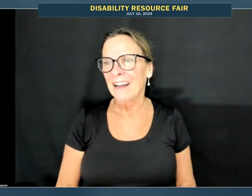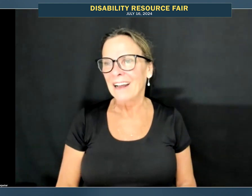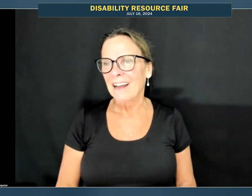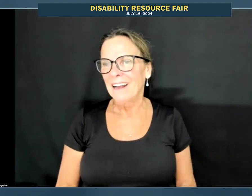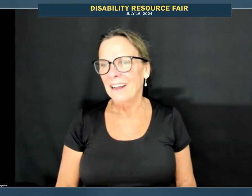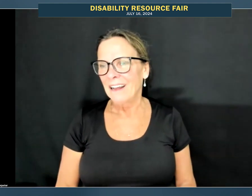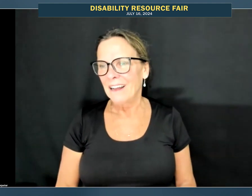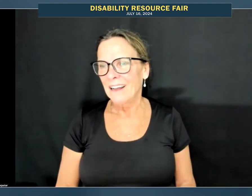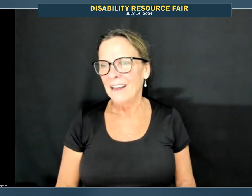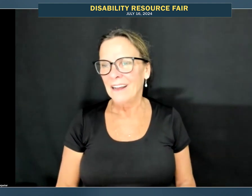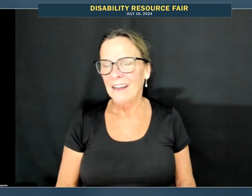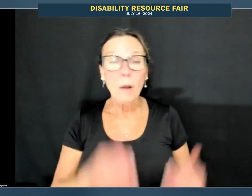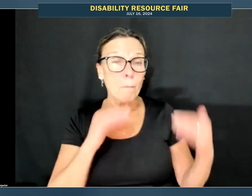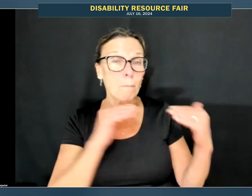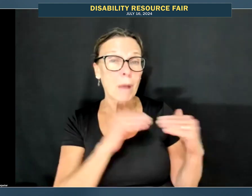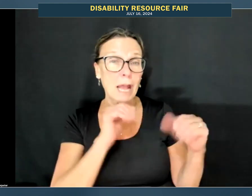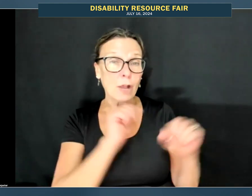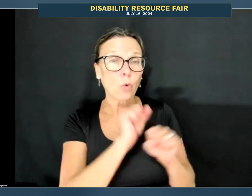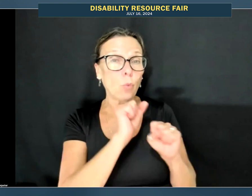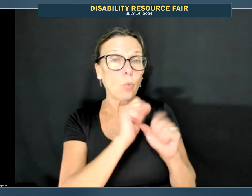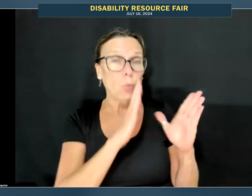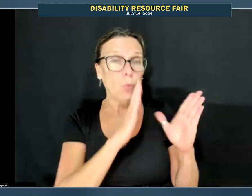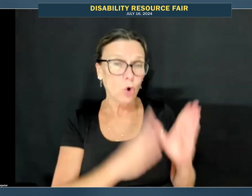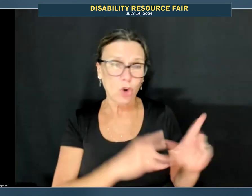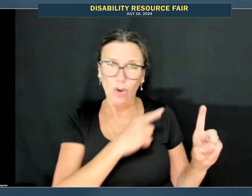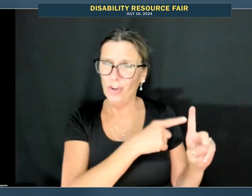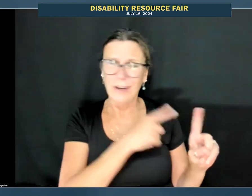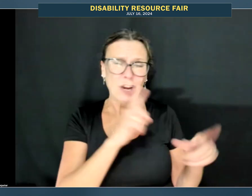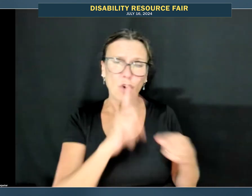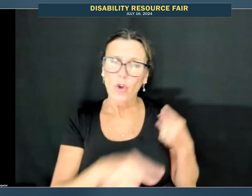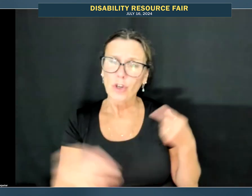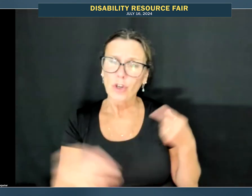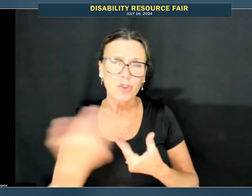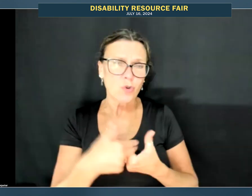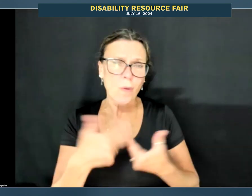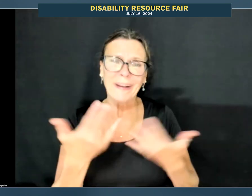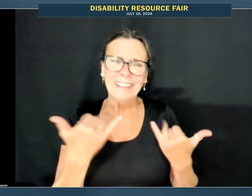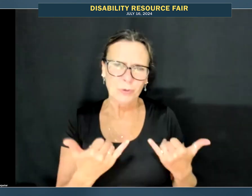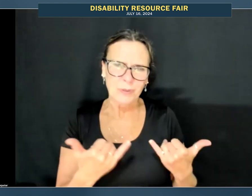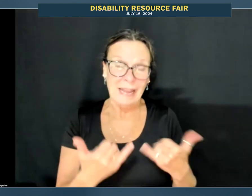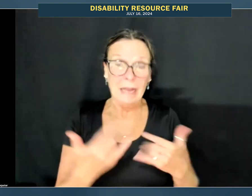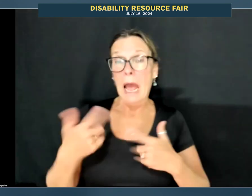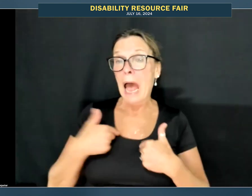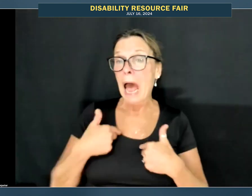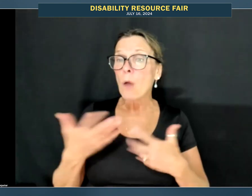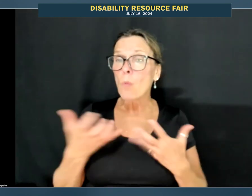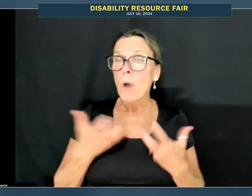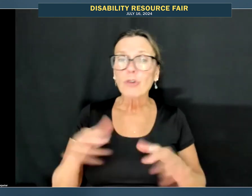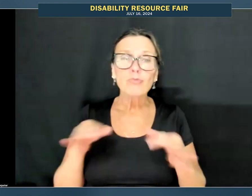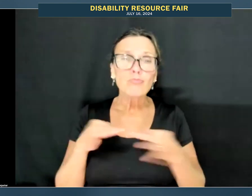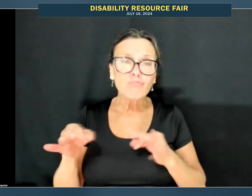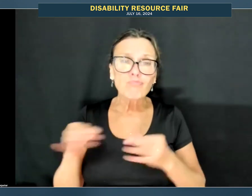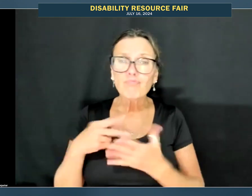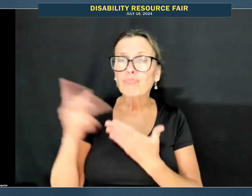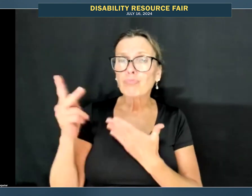My co-workers probably couldn't make it. I'm going to talk about what programs we have. We